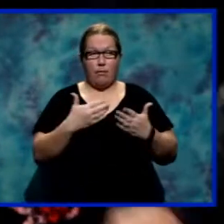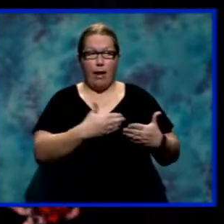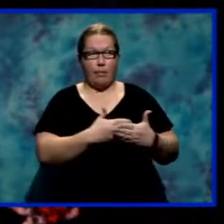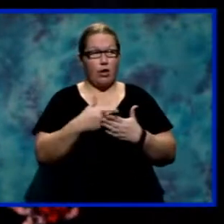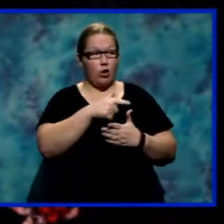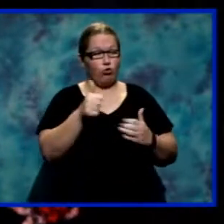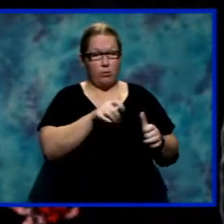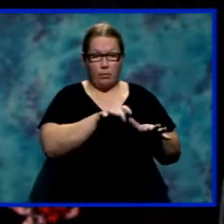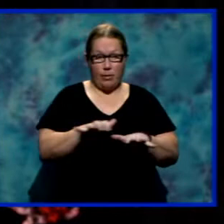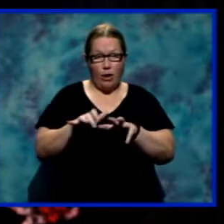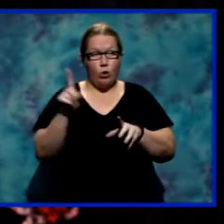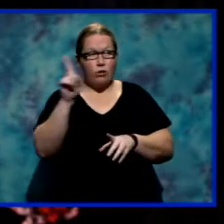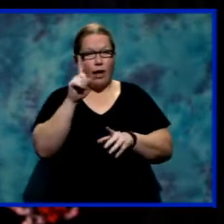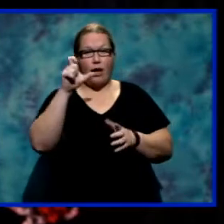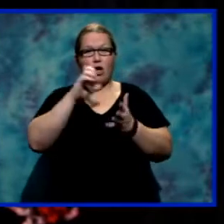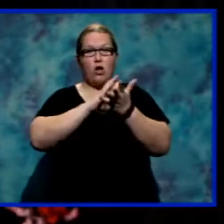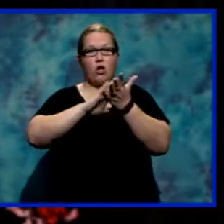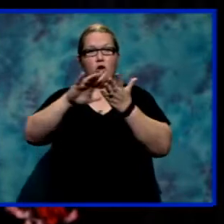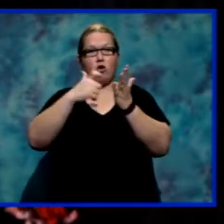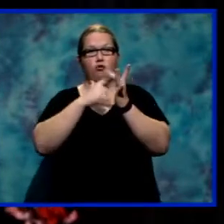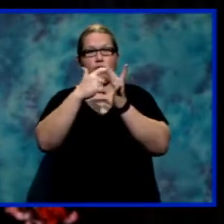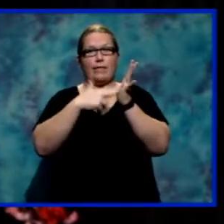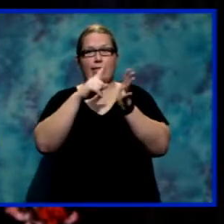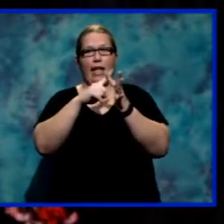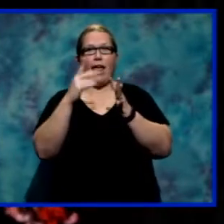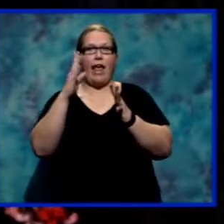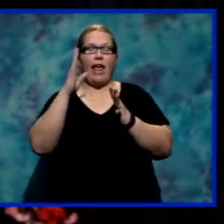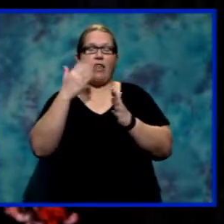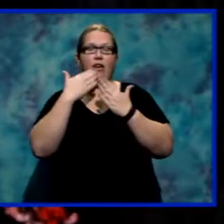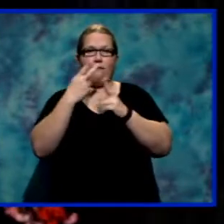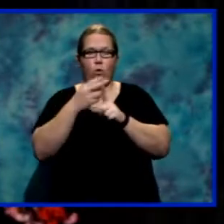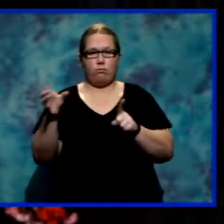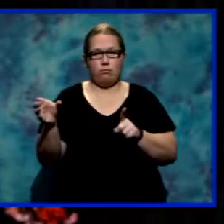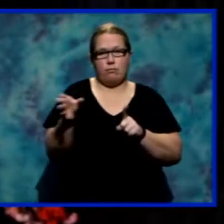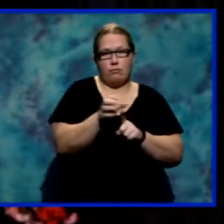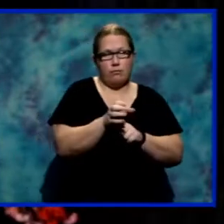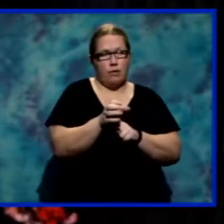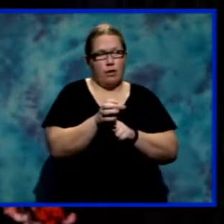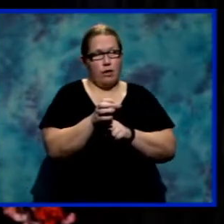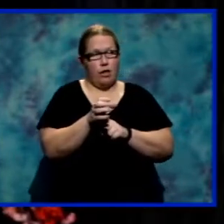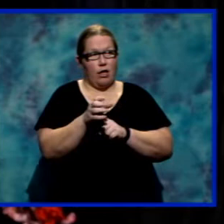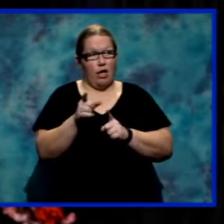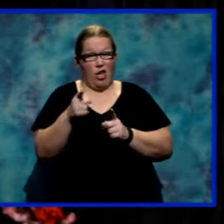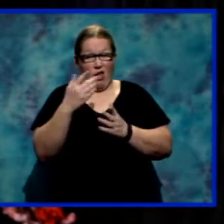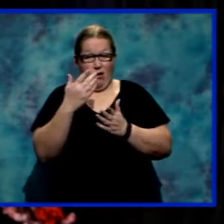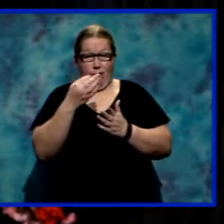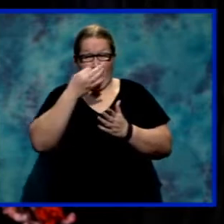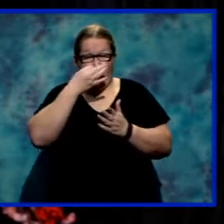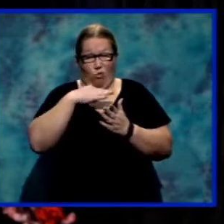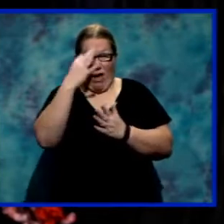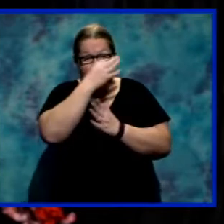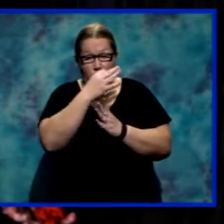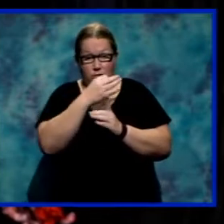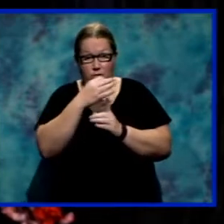here playing the piano today. And Christine, thank you for filling in at a couple of hours, if that, notice.